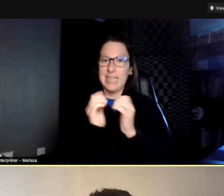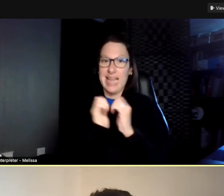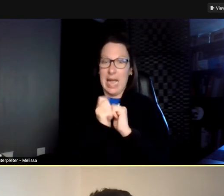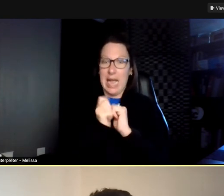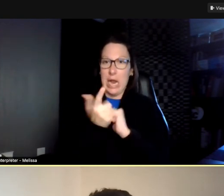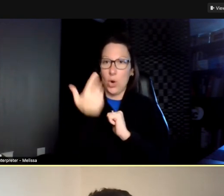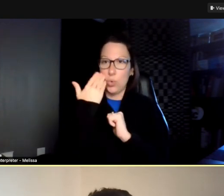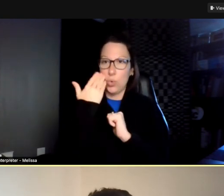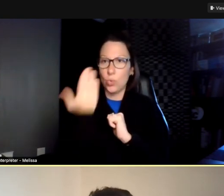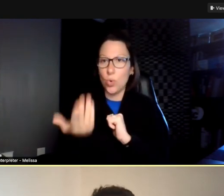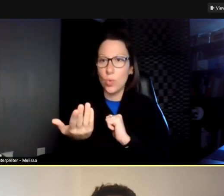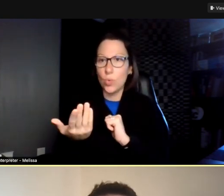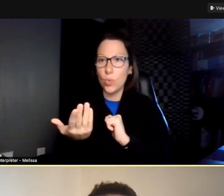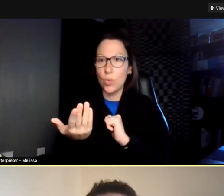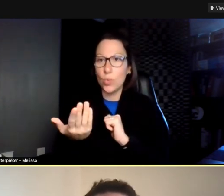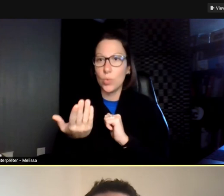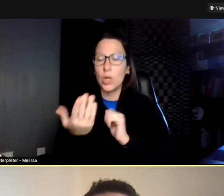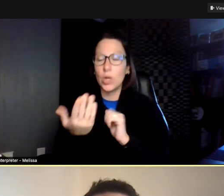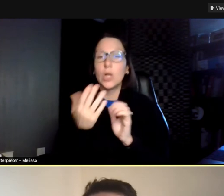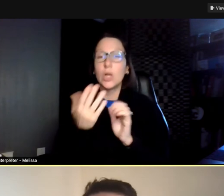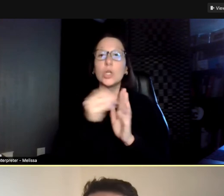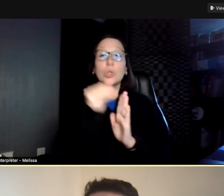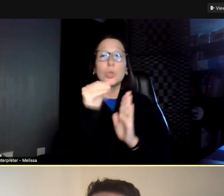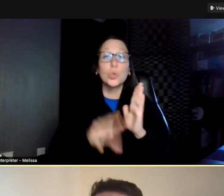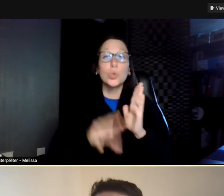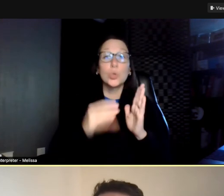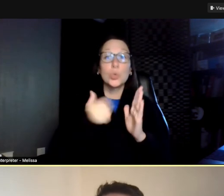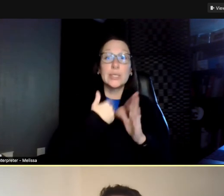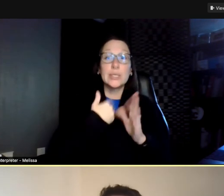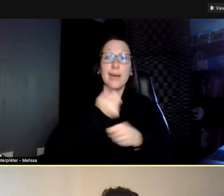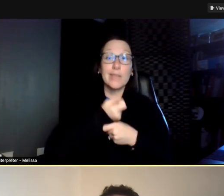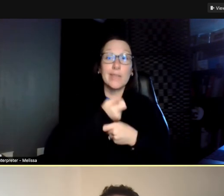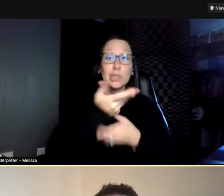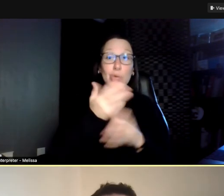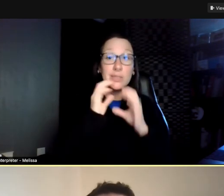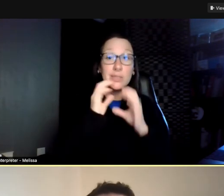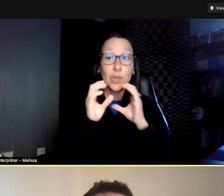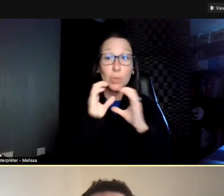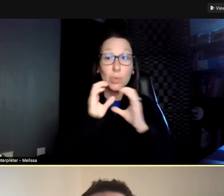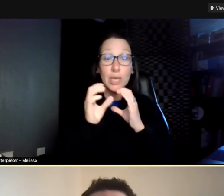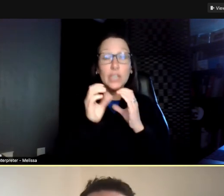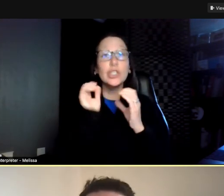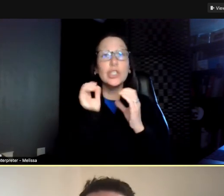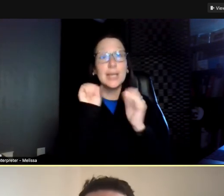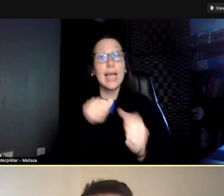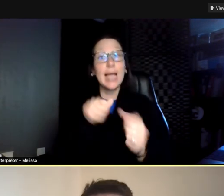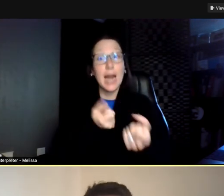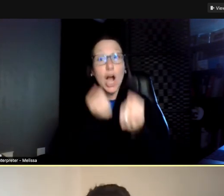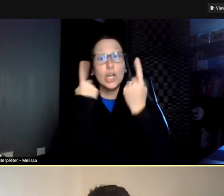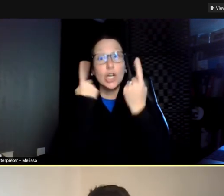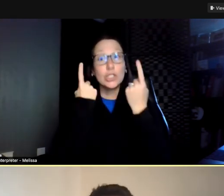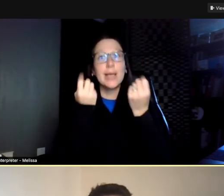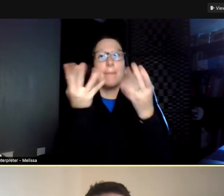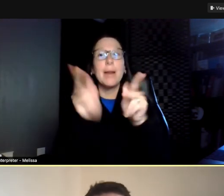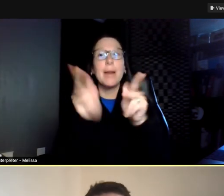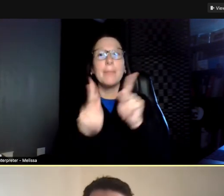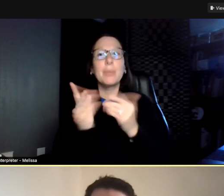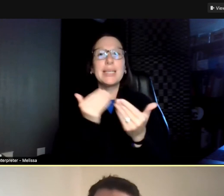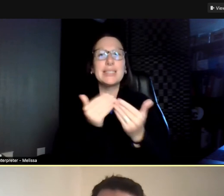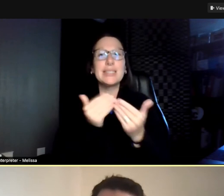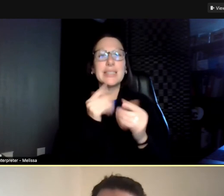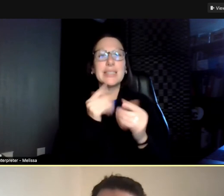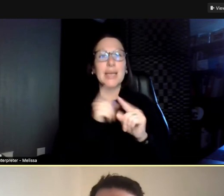have expressive communication that is understandable to a greater number of people.